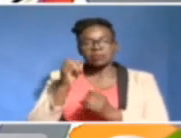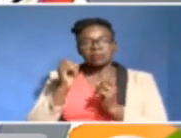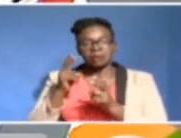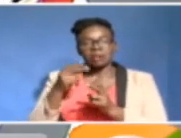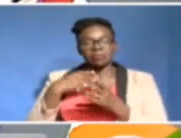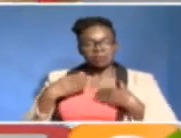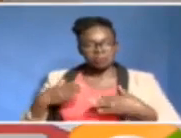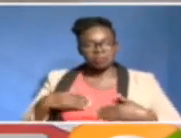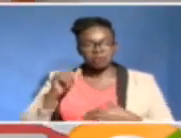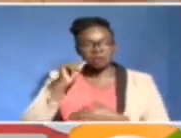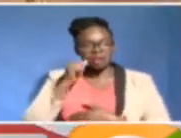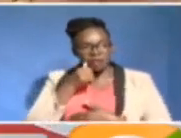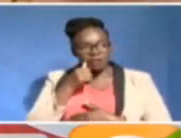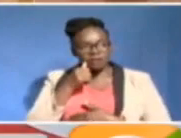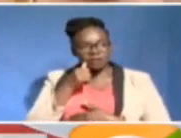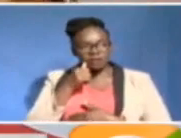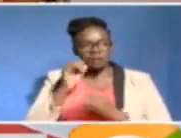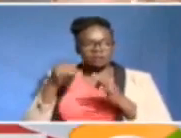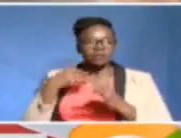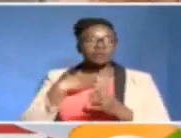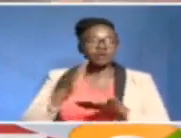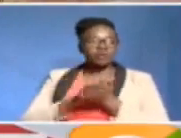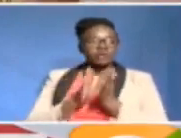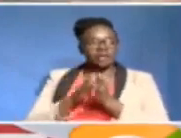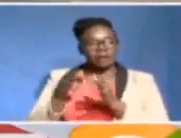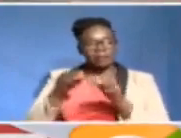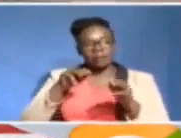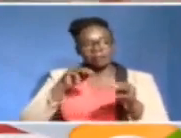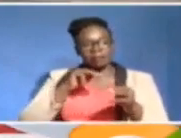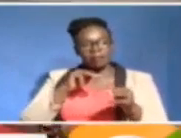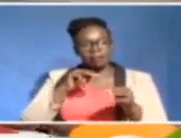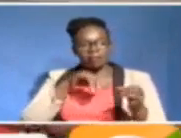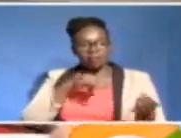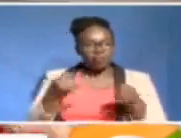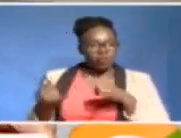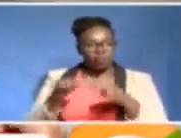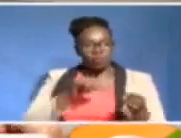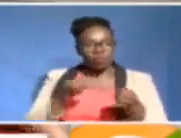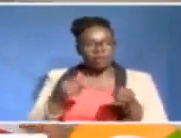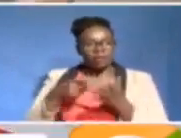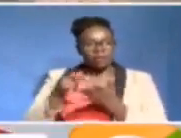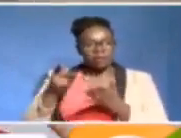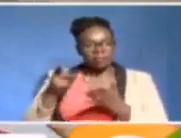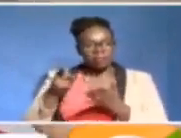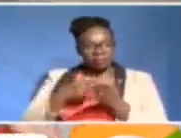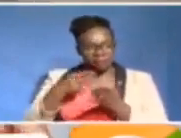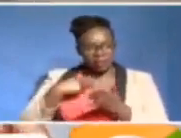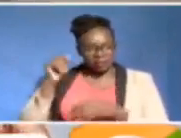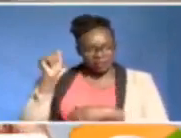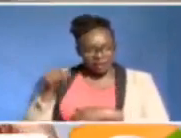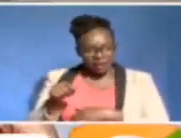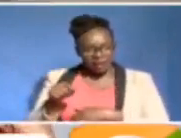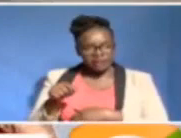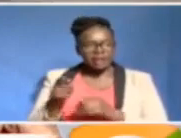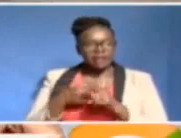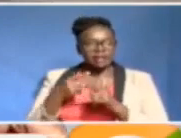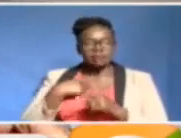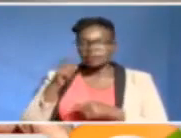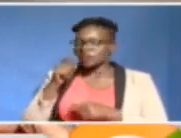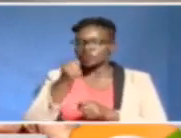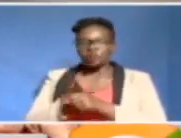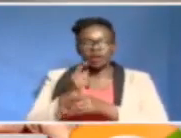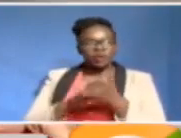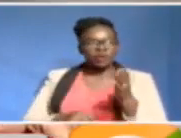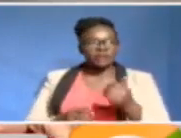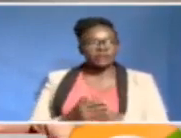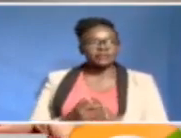need in the society right now. If I'm going to be a model, I'll get paid. I'm going to host, they're going to get me paid. So, okay, what do I need to do? So I'm not going to mention the